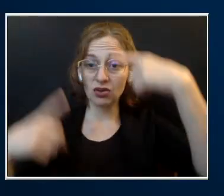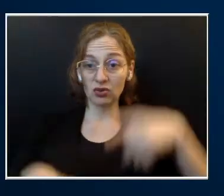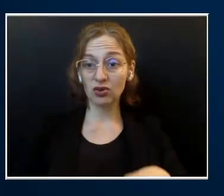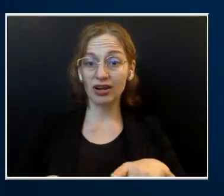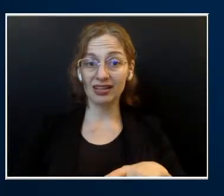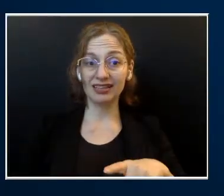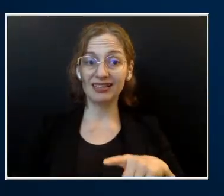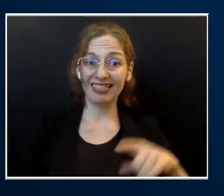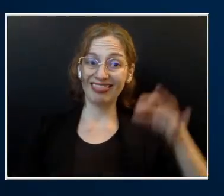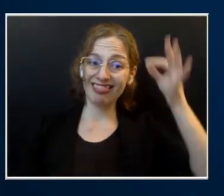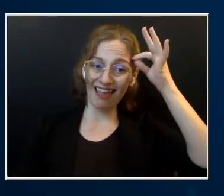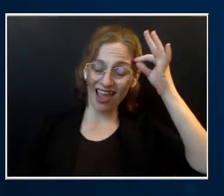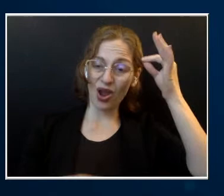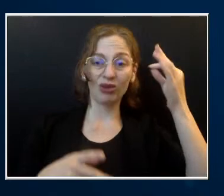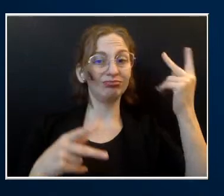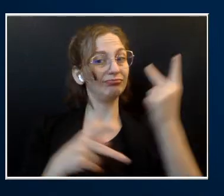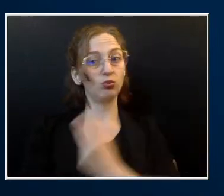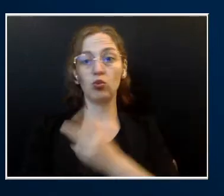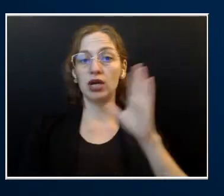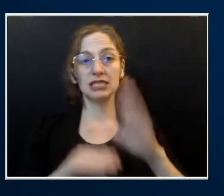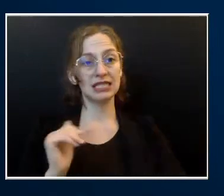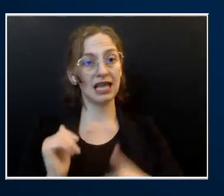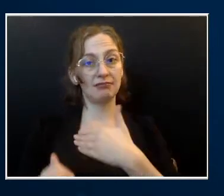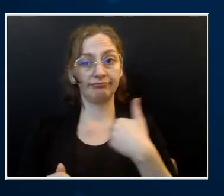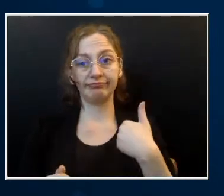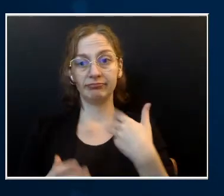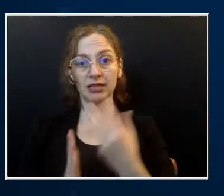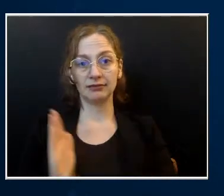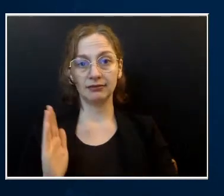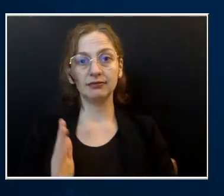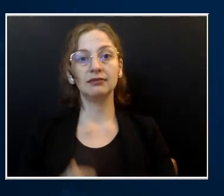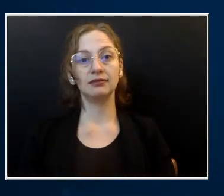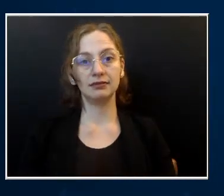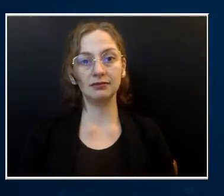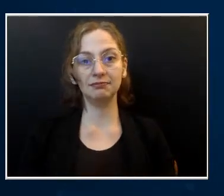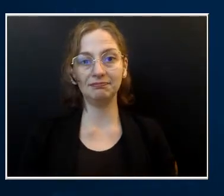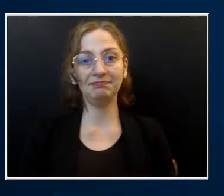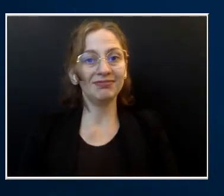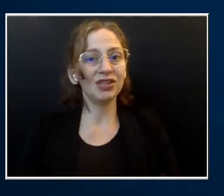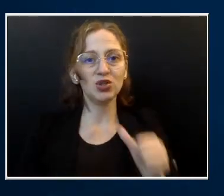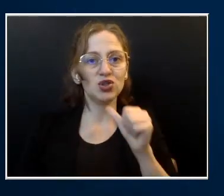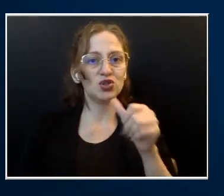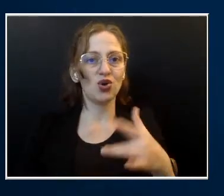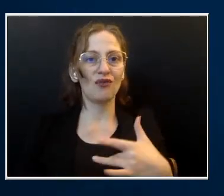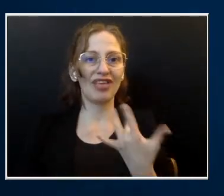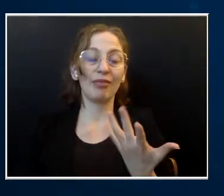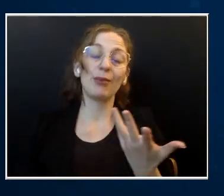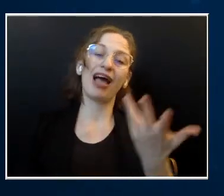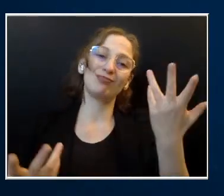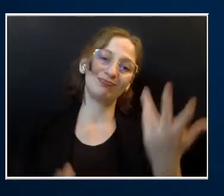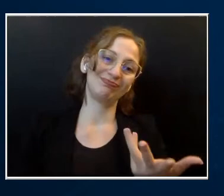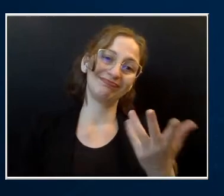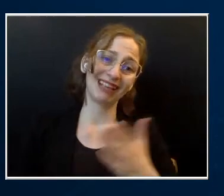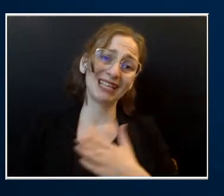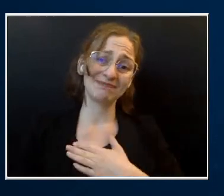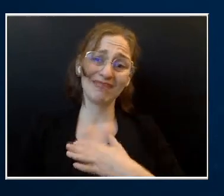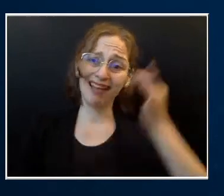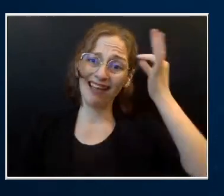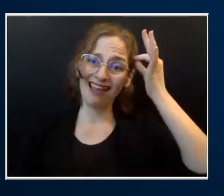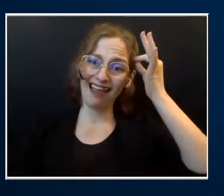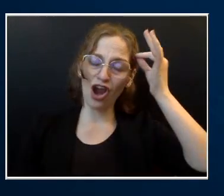losing the breast, is losing your hair. You just don't feel, well, there's my wad of hair that I fell out of my head.